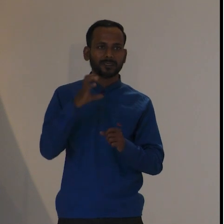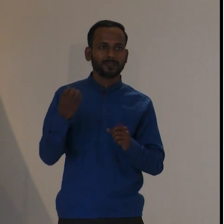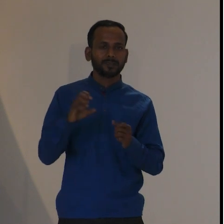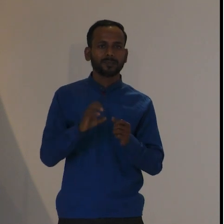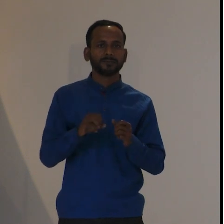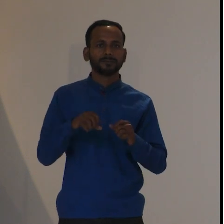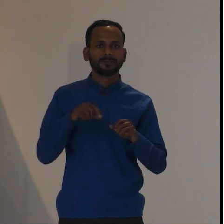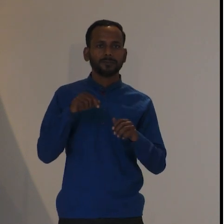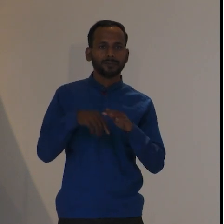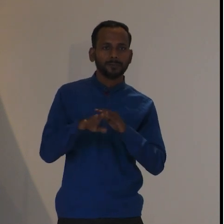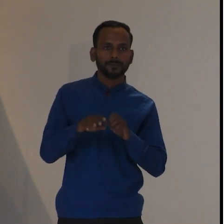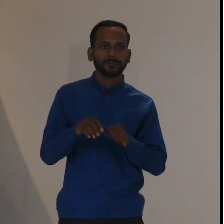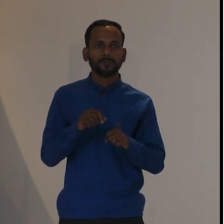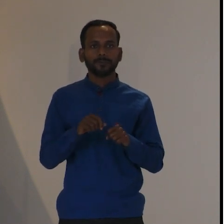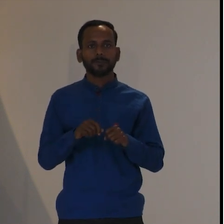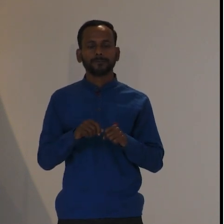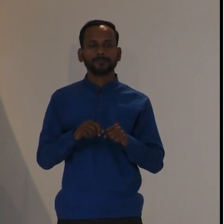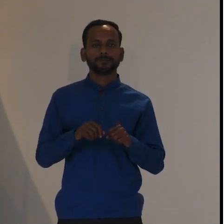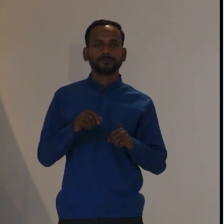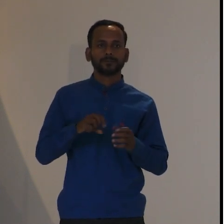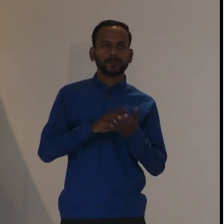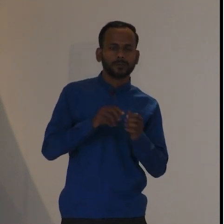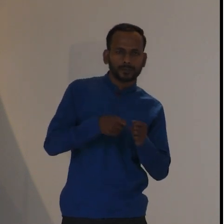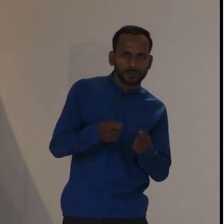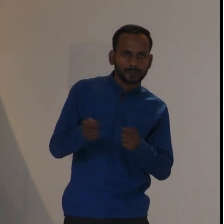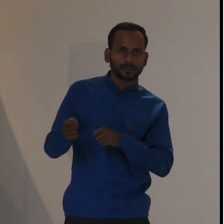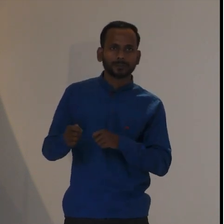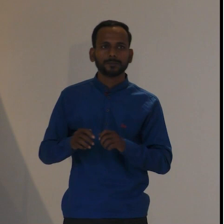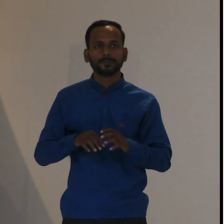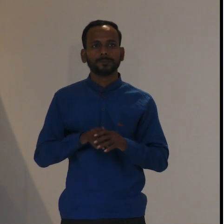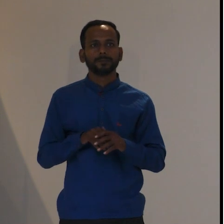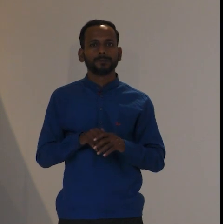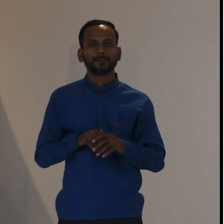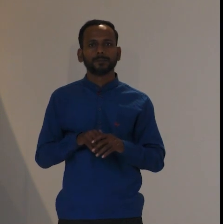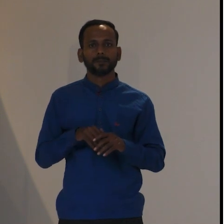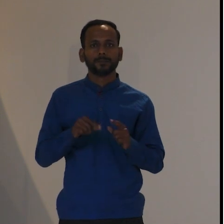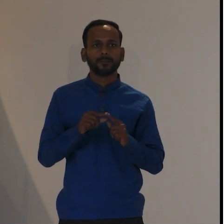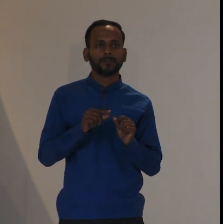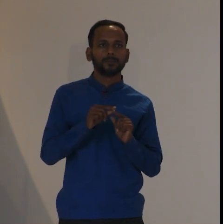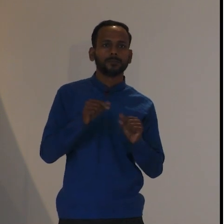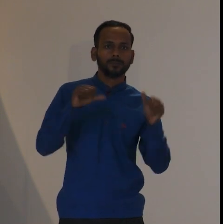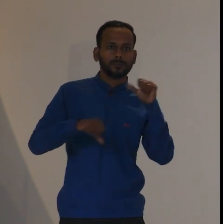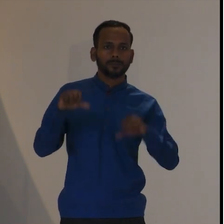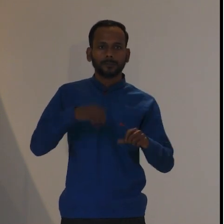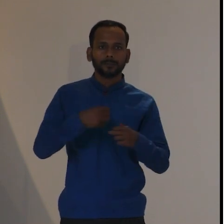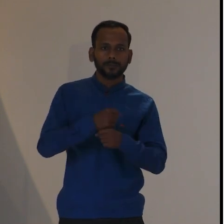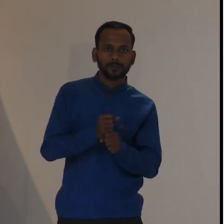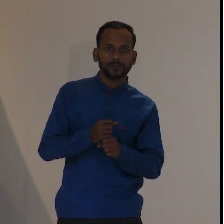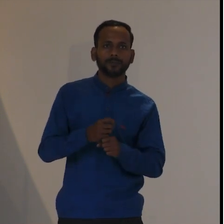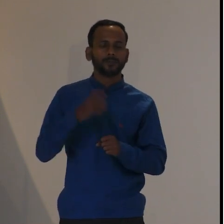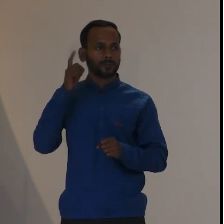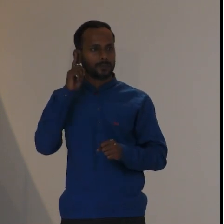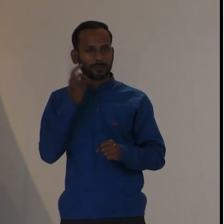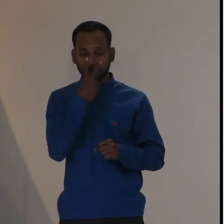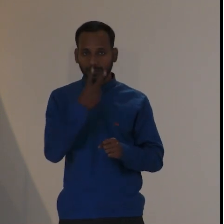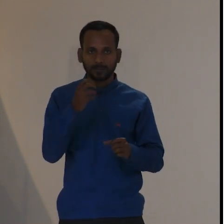park, but not so much for its history of medicine museum, unfortunately. So our project aims to create an audiovisual